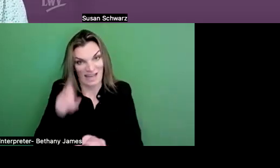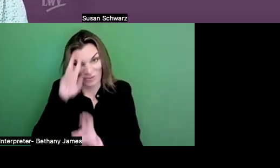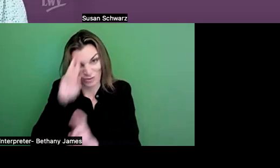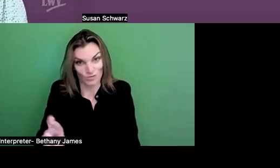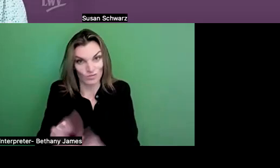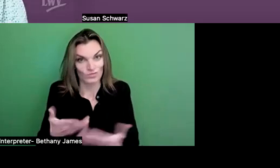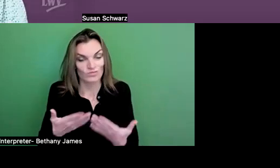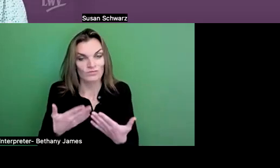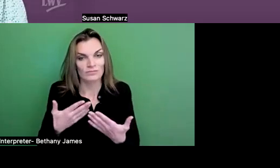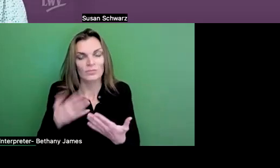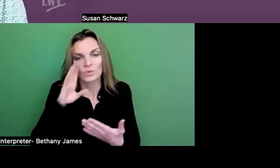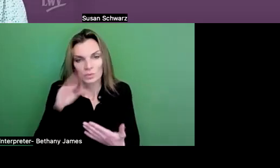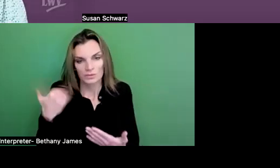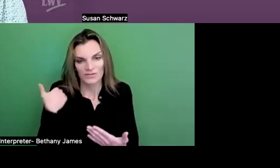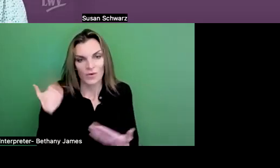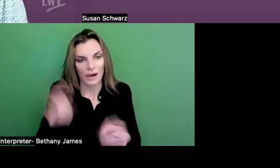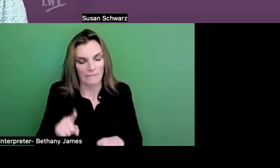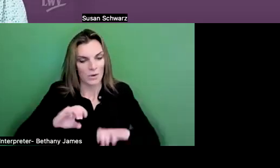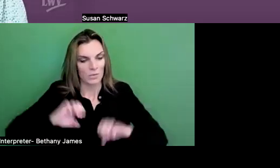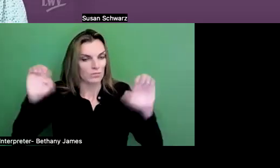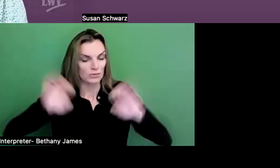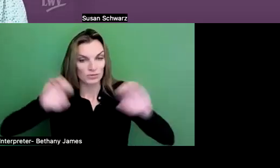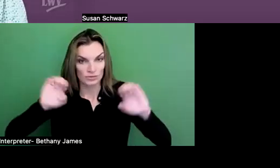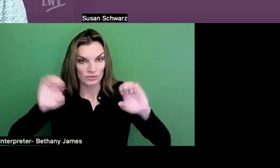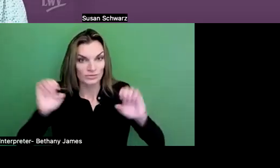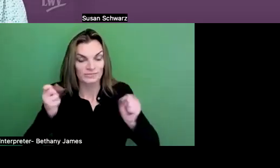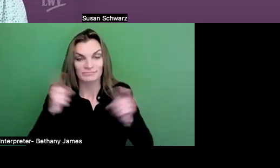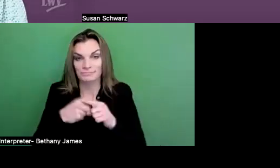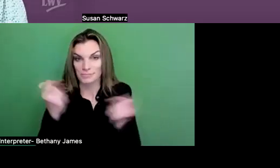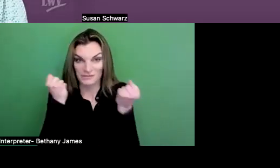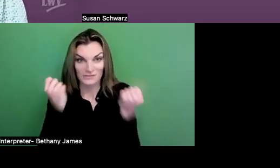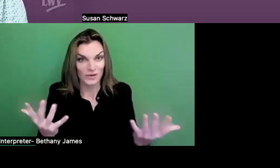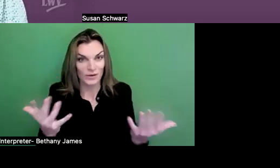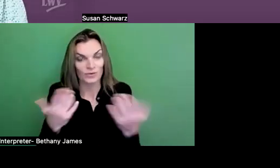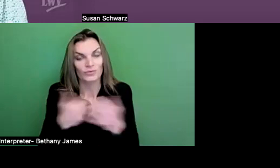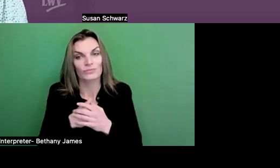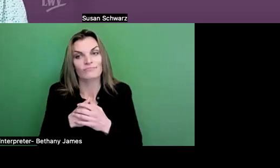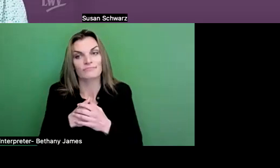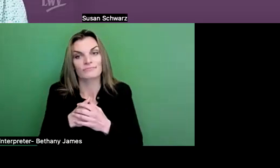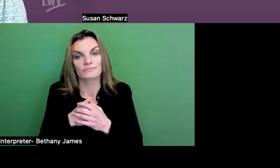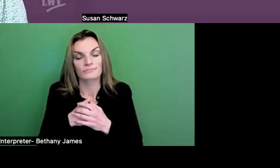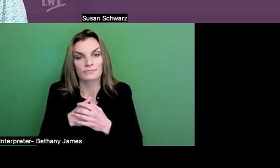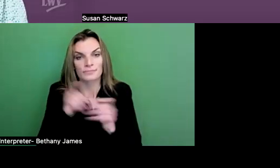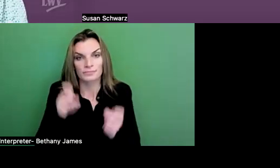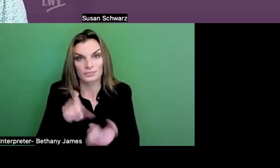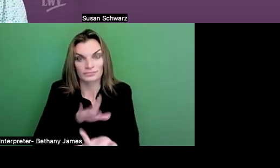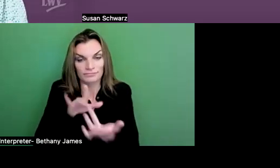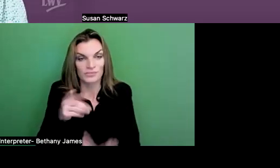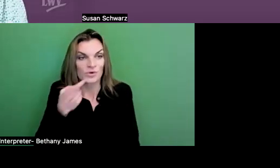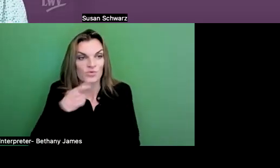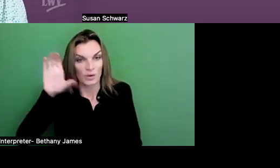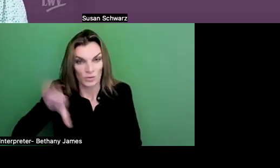at times we've had emergencies where fires and things where we had to call Red Cross to find